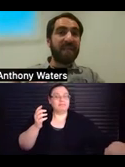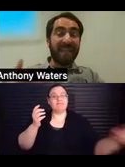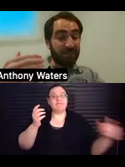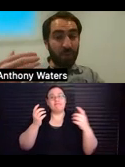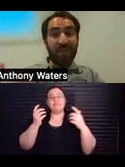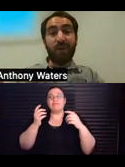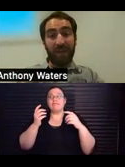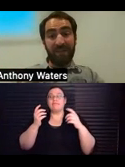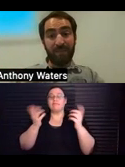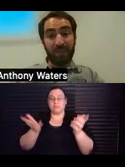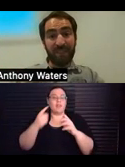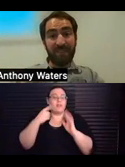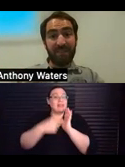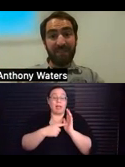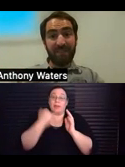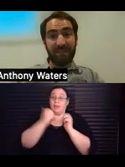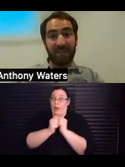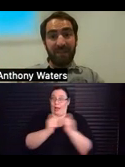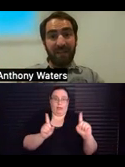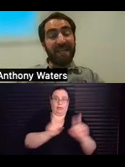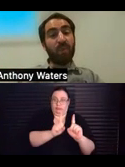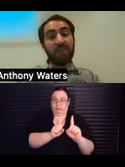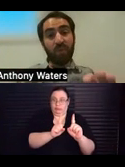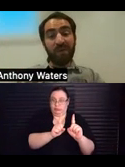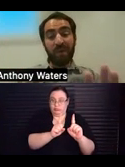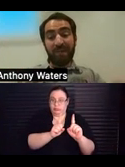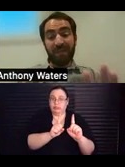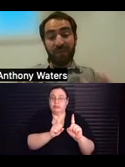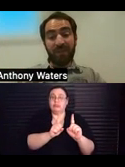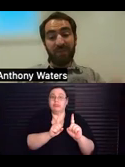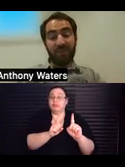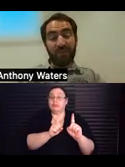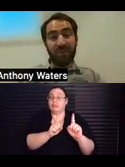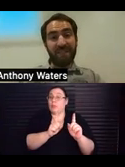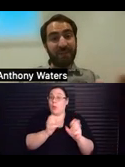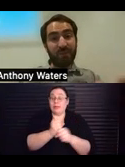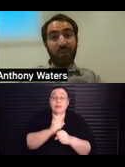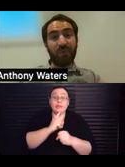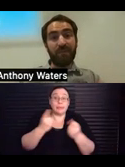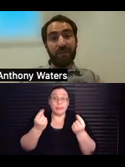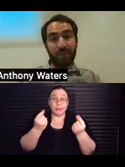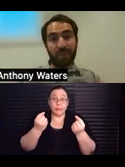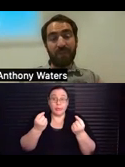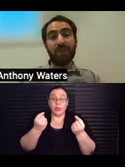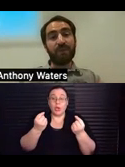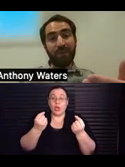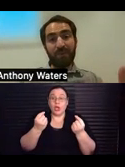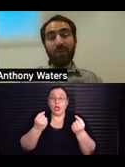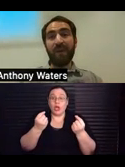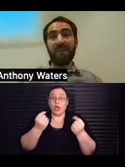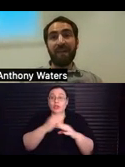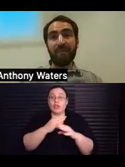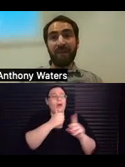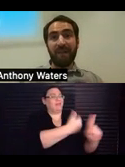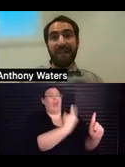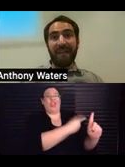sometimes, like, if you are there with the person, again, what you really want to make sure that you do is that you don't leave the person alone. So if you're